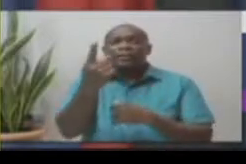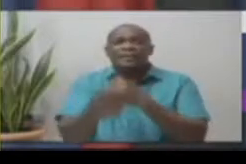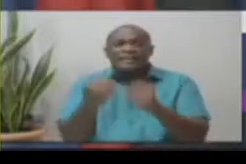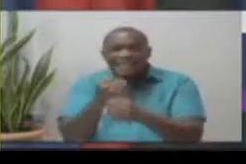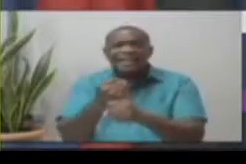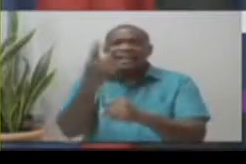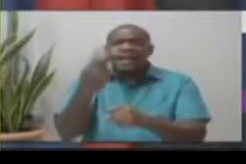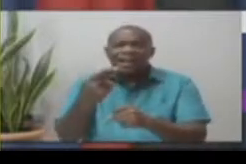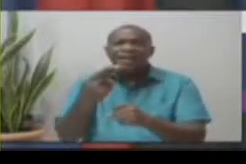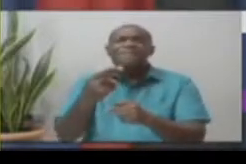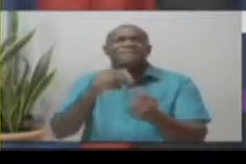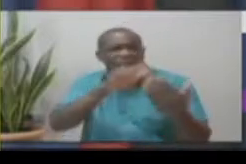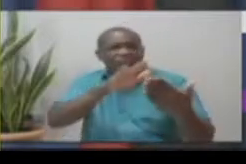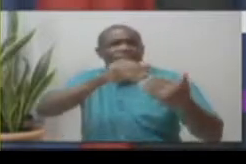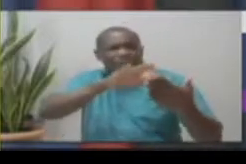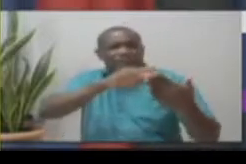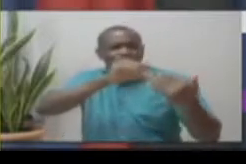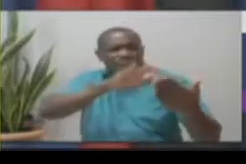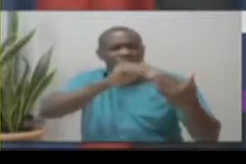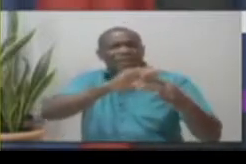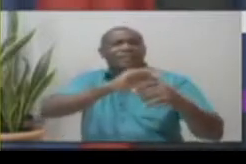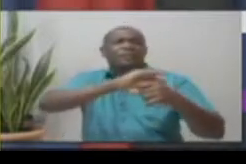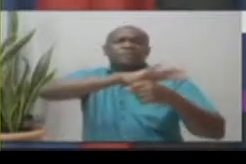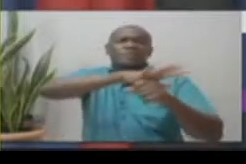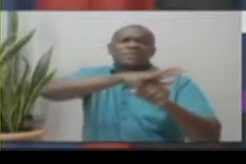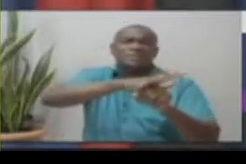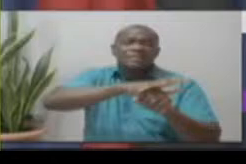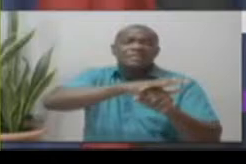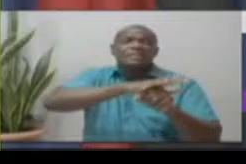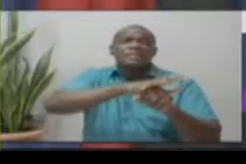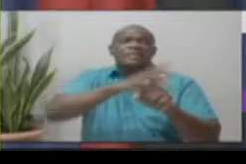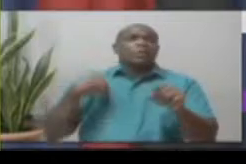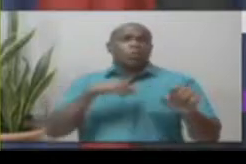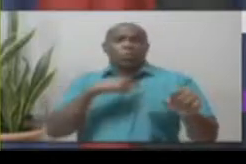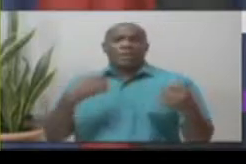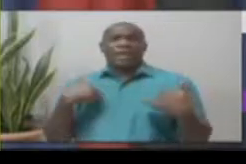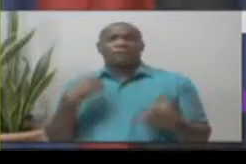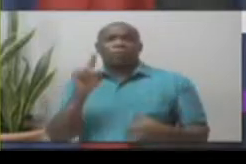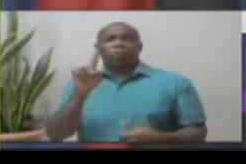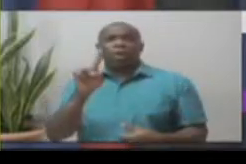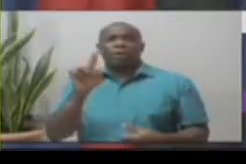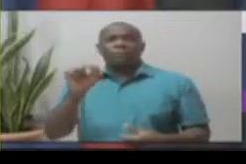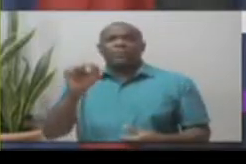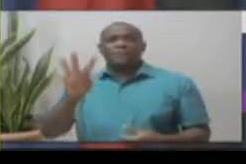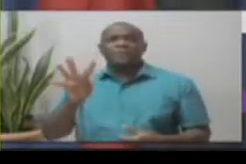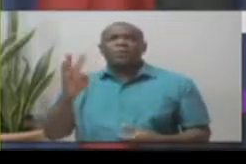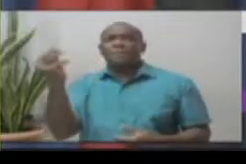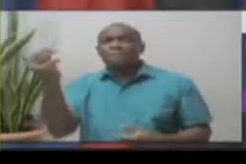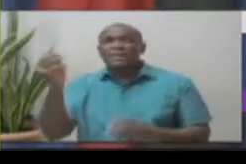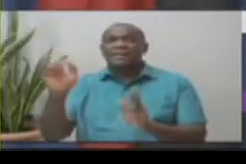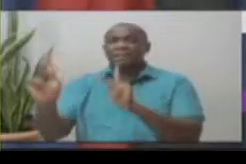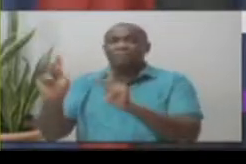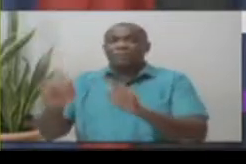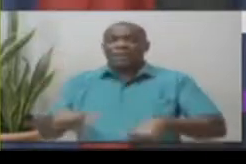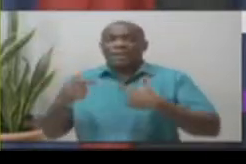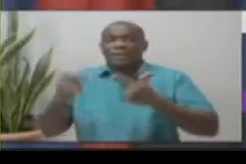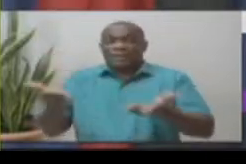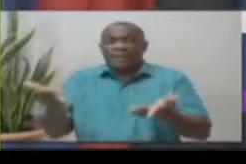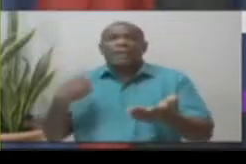situation is that in the population of 1.4 million people, we are aiming to vaccinate